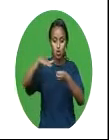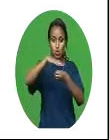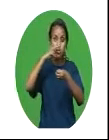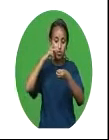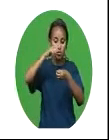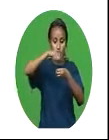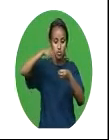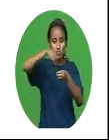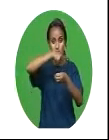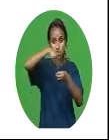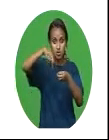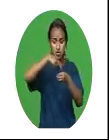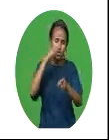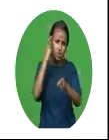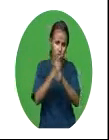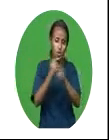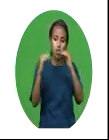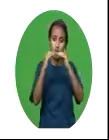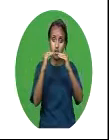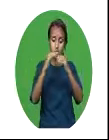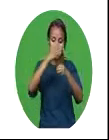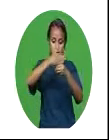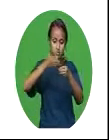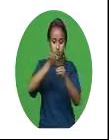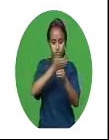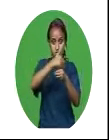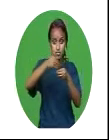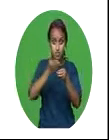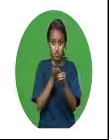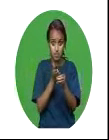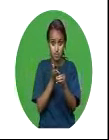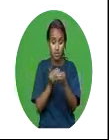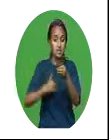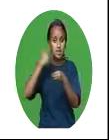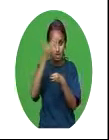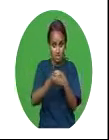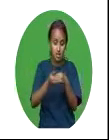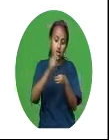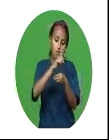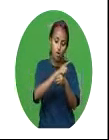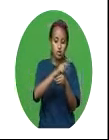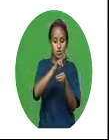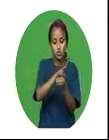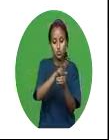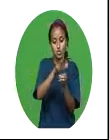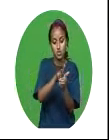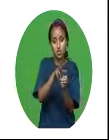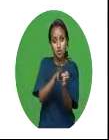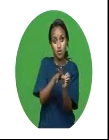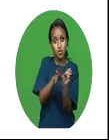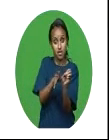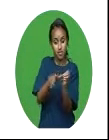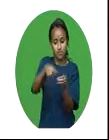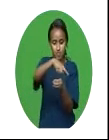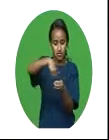cylinder into appropriate number of equal parts. Then number the resulting surface